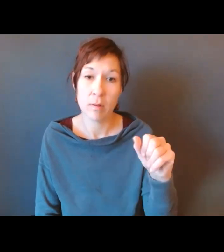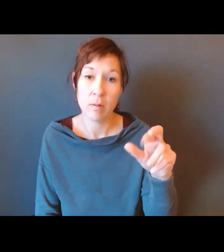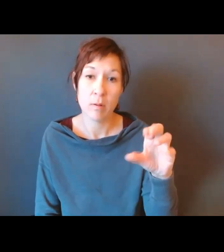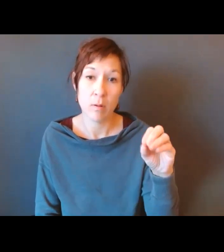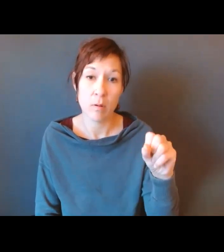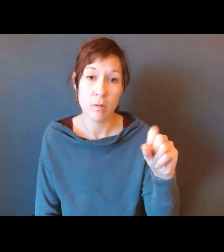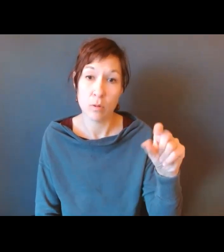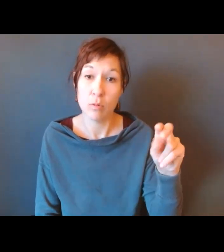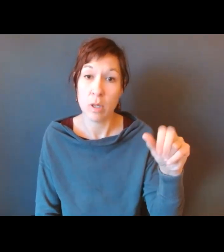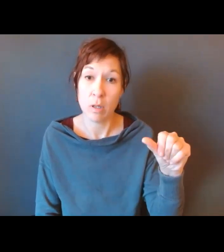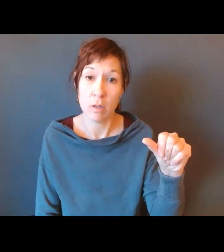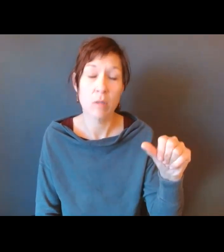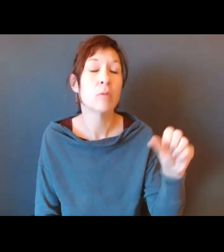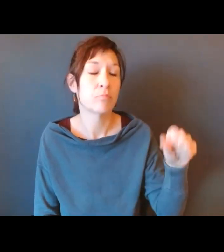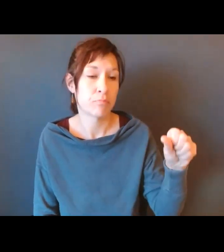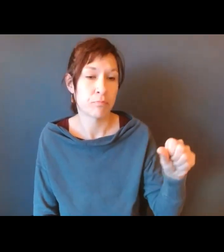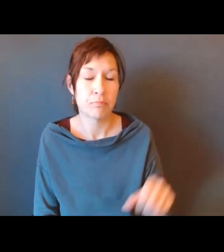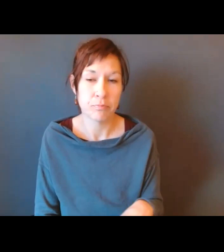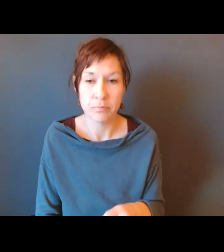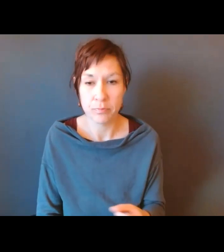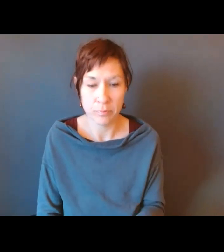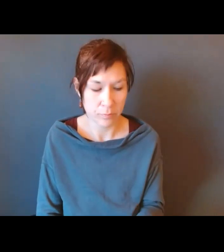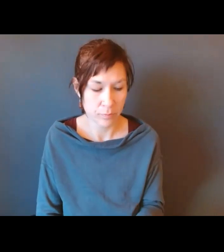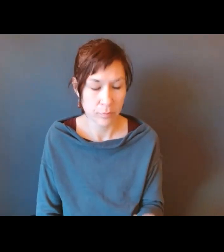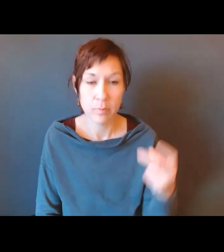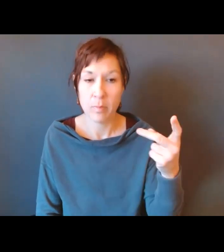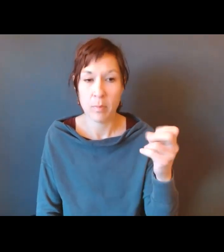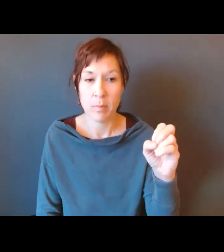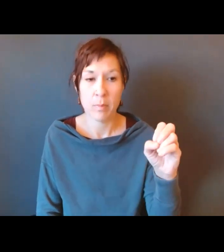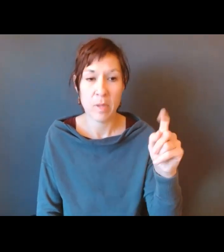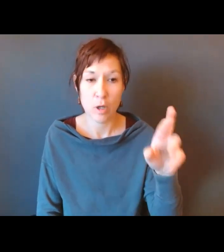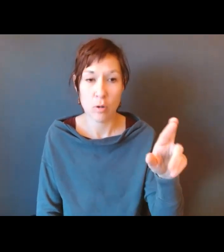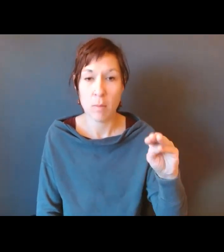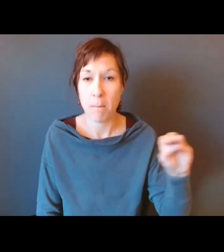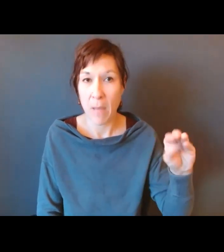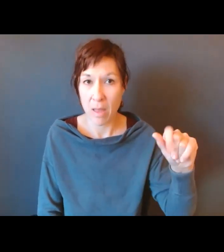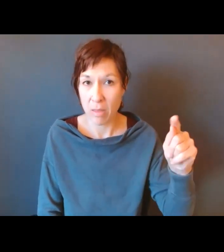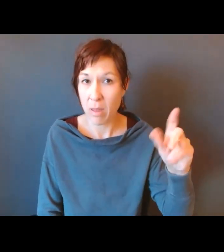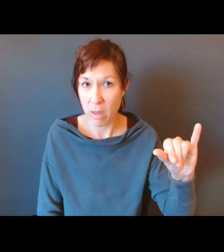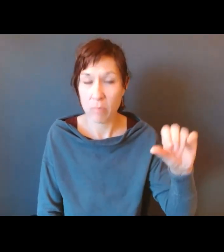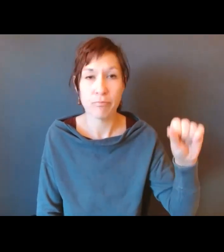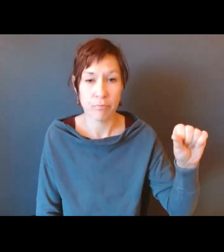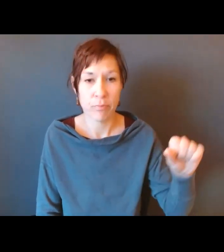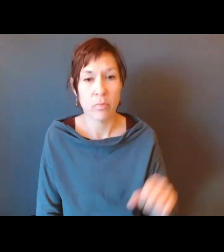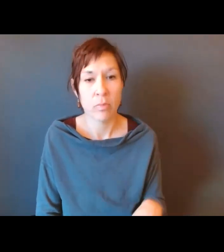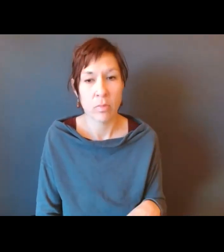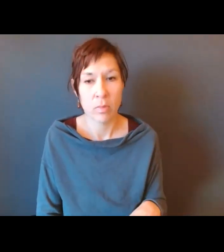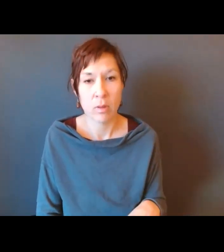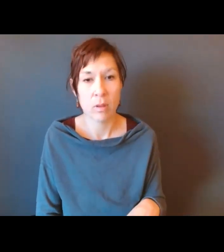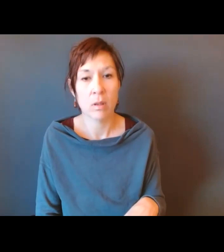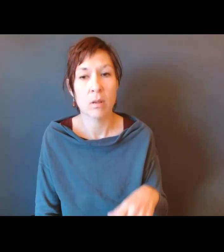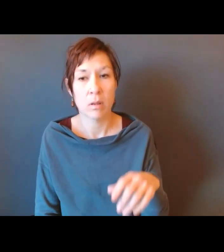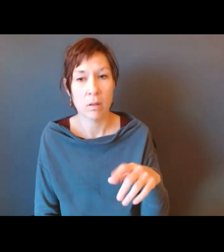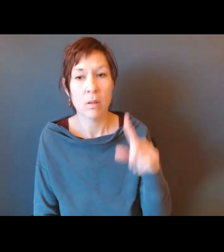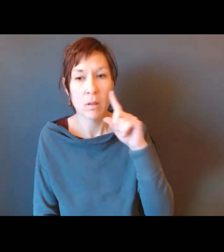Marcos Luna, please. Approve. Peter Matthey. Approve. And I believe it was Melissa